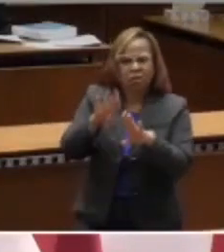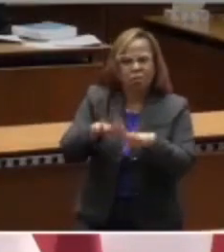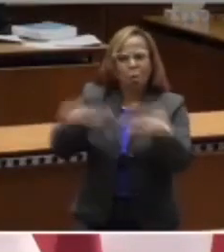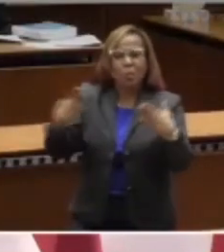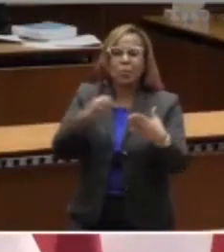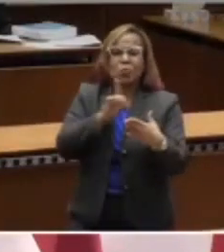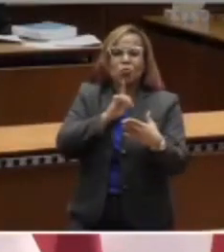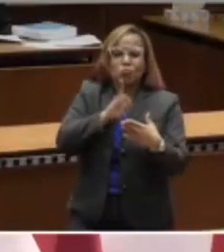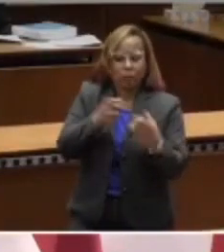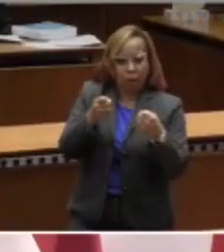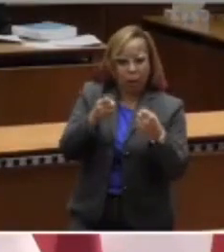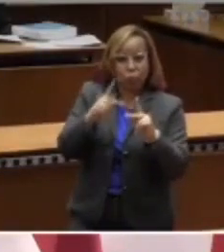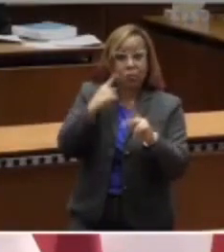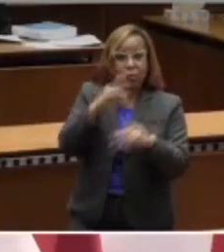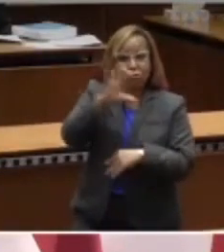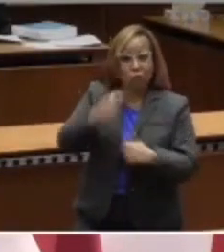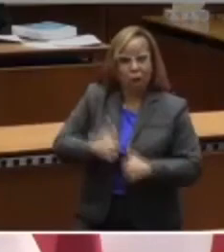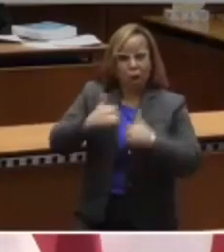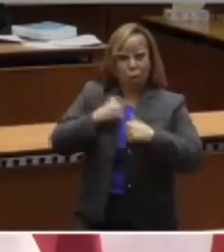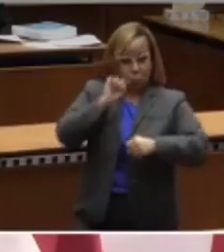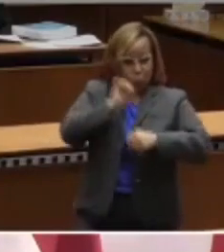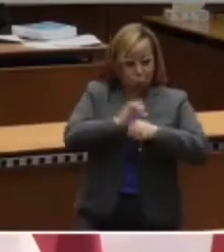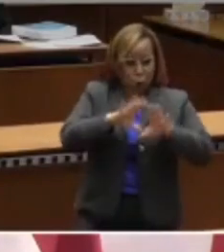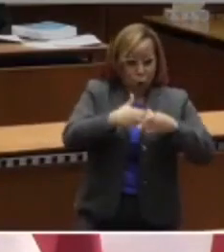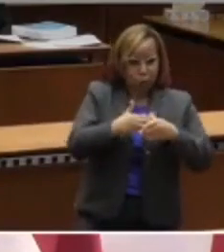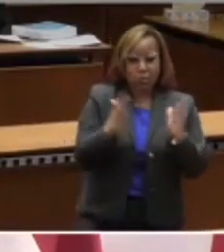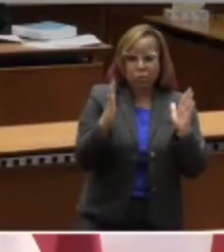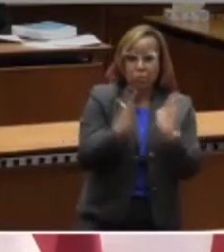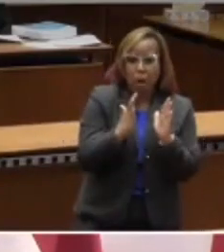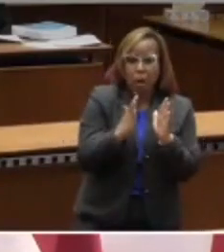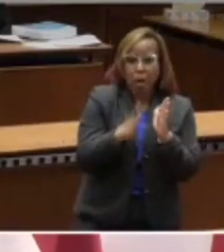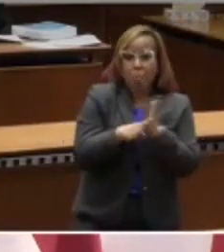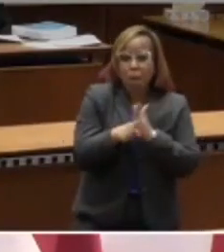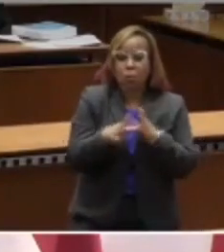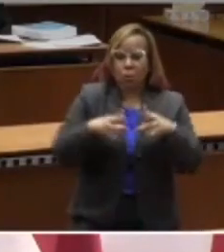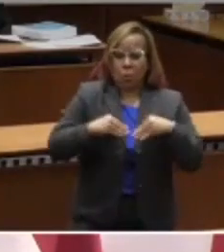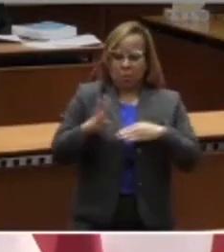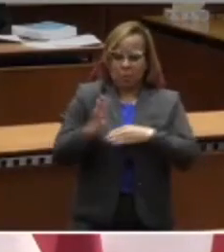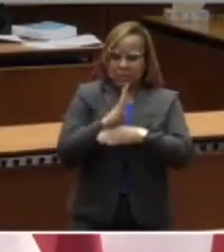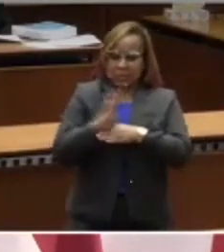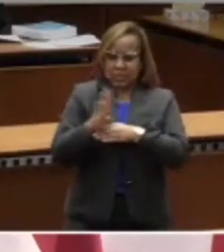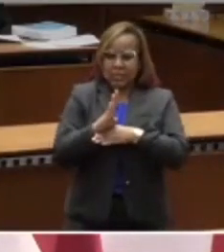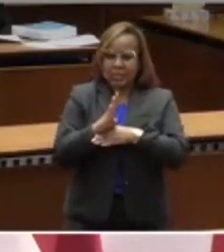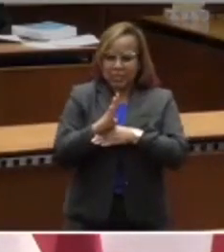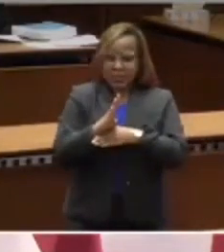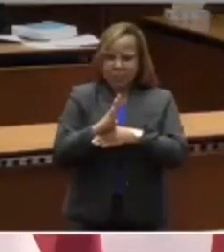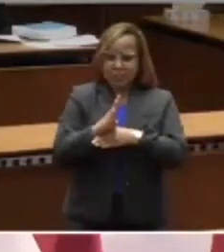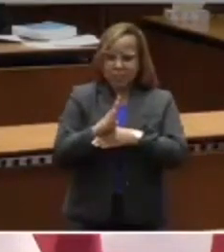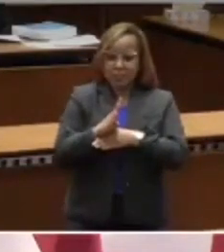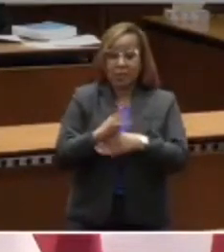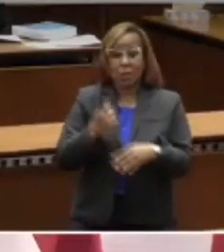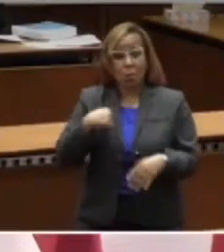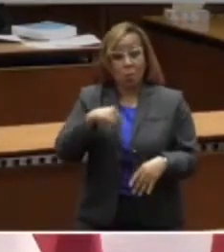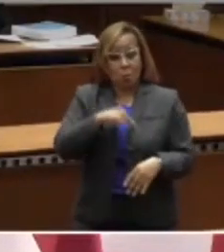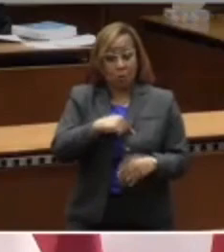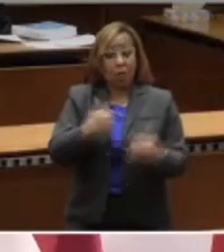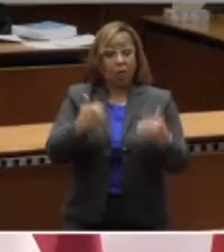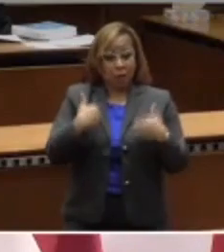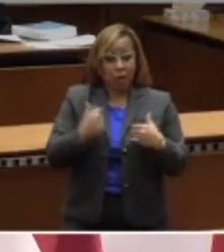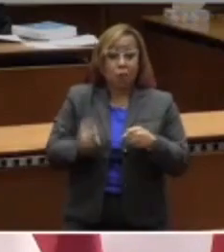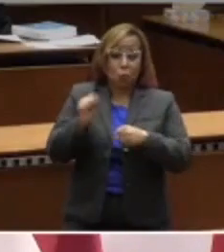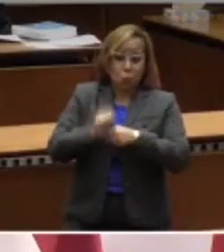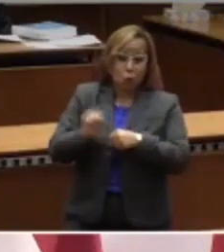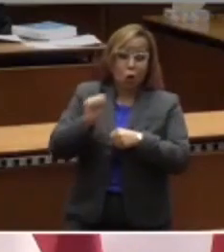up real opportunities for Chicago workers, small and minority-owned businesses. We have work to